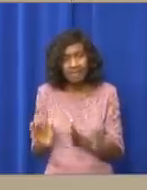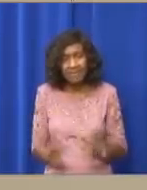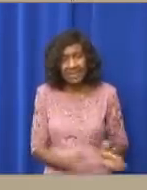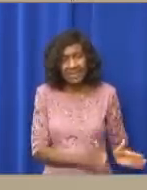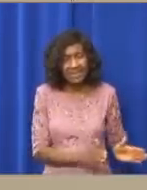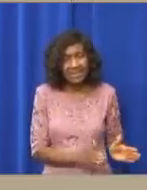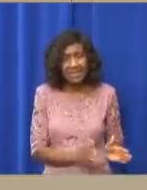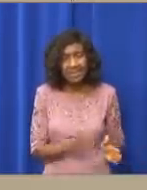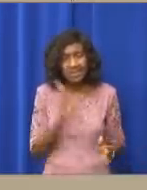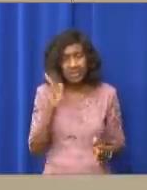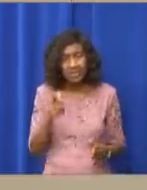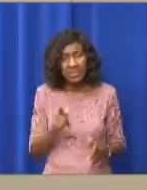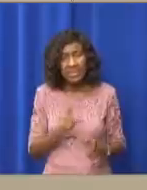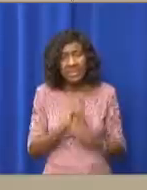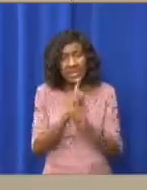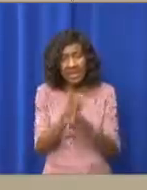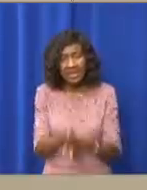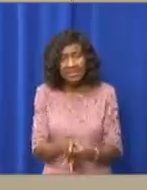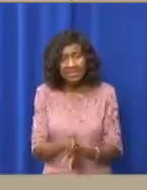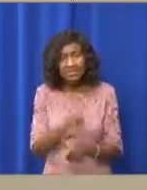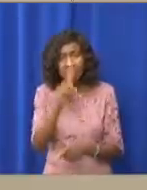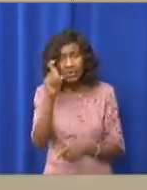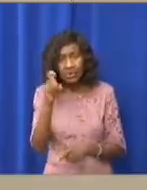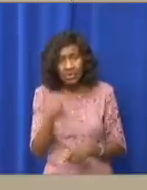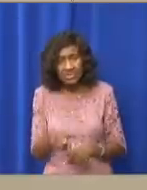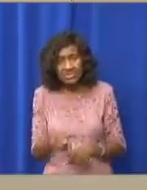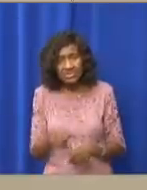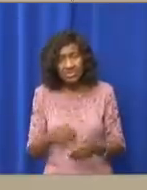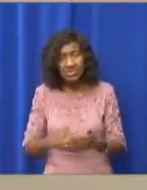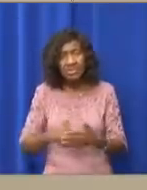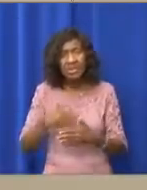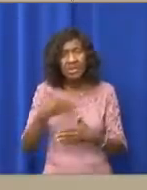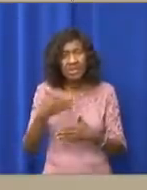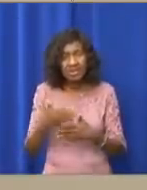to answer questions following our presentations here,